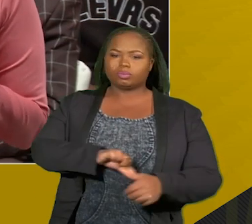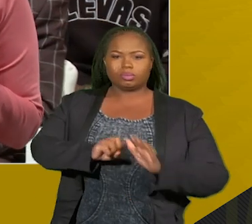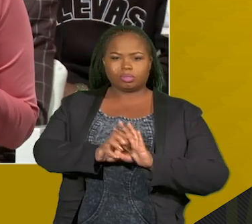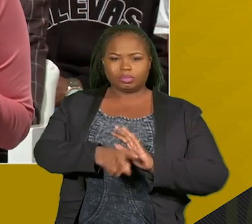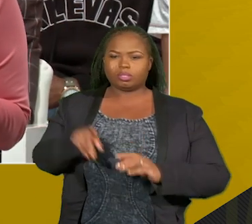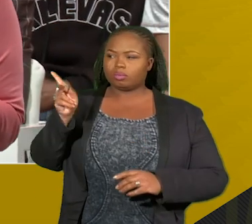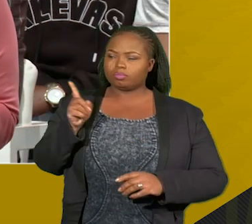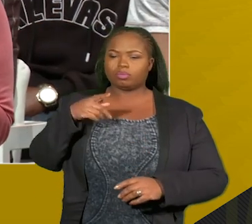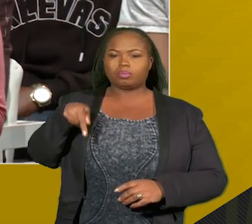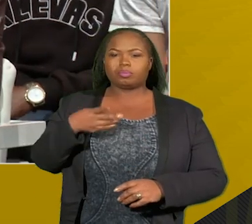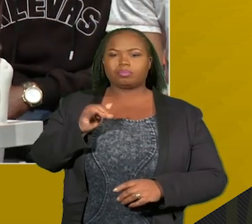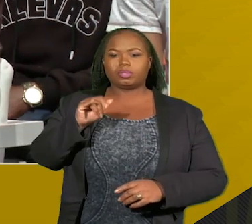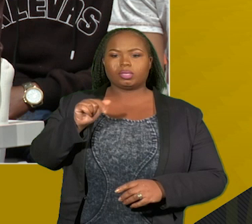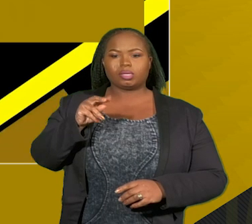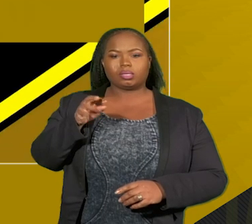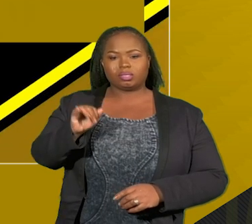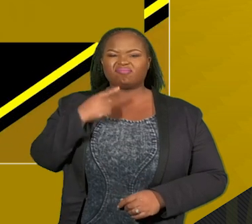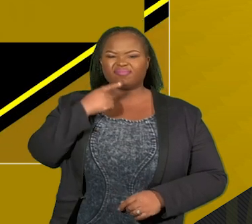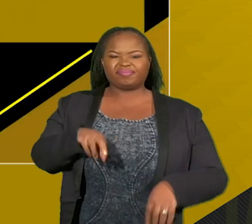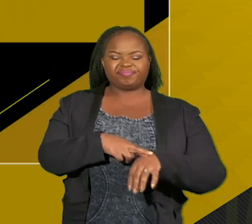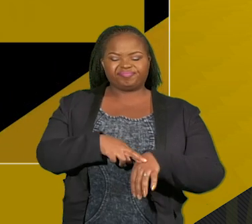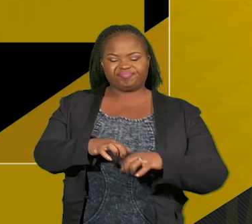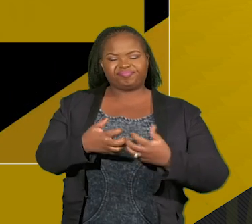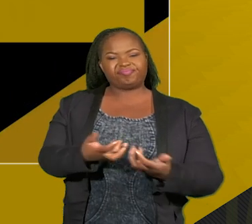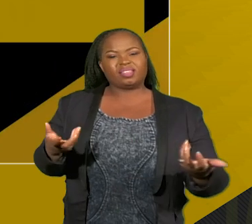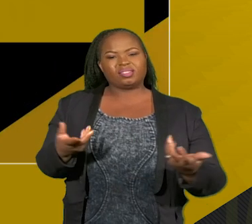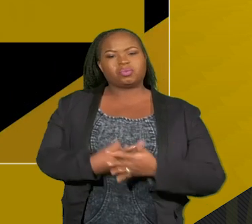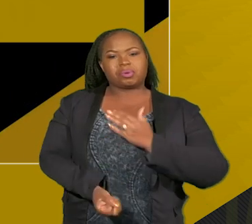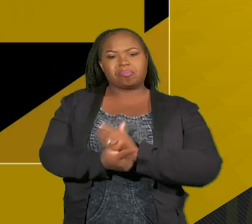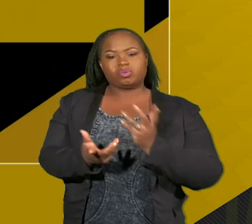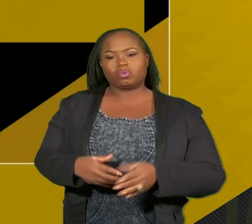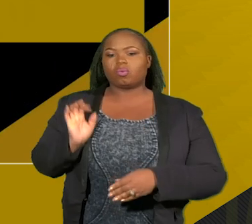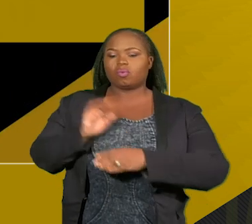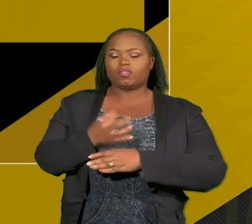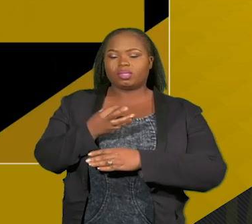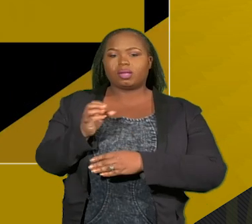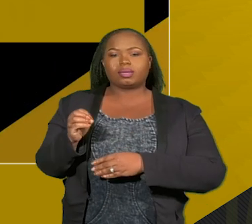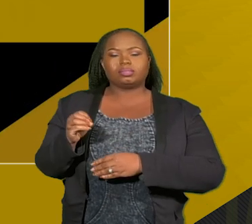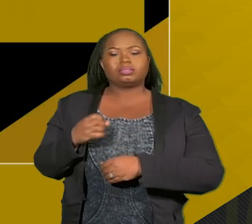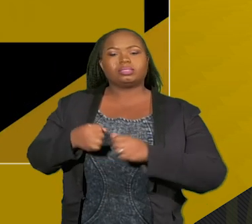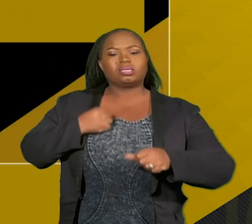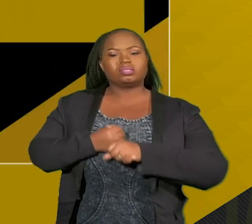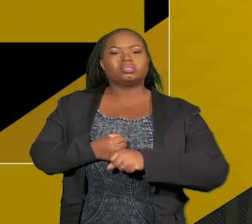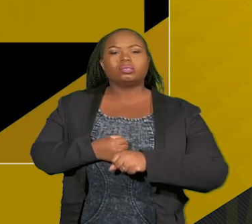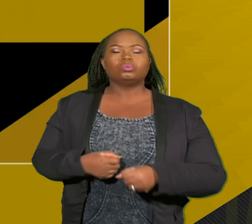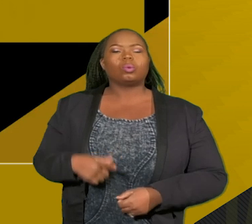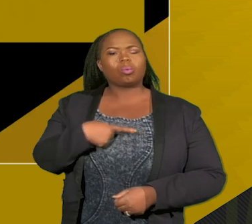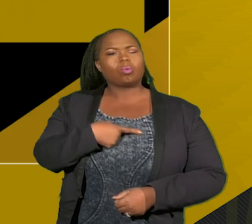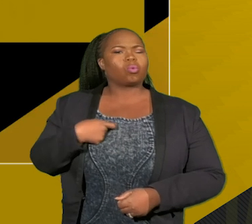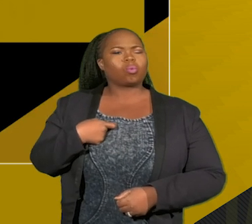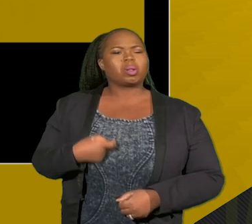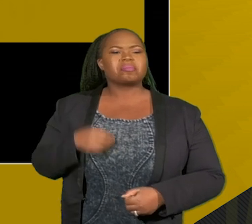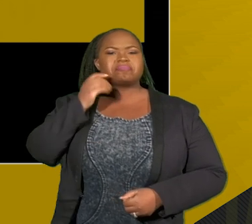coming in from Pilani Pils Mwabo. Apartheid created this. Over 300 years of brutal colonialism have created the African